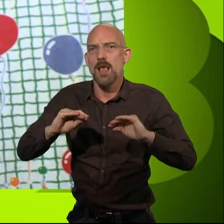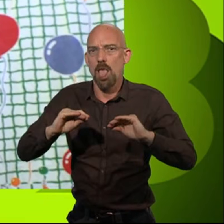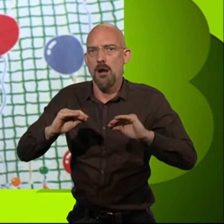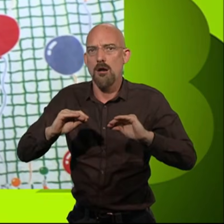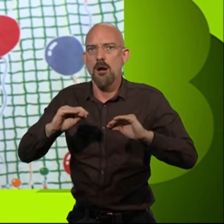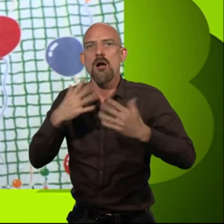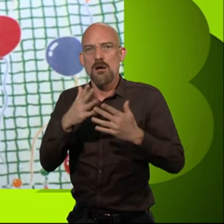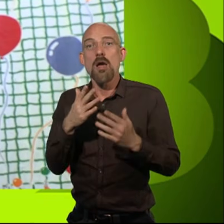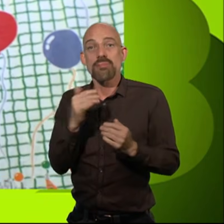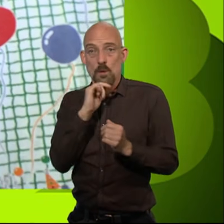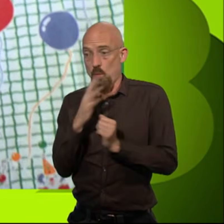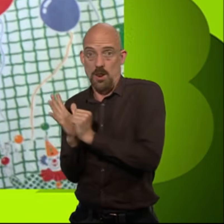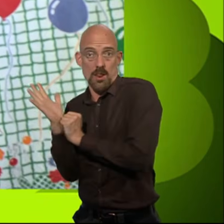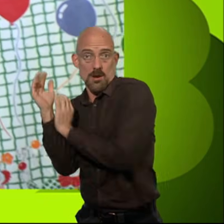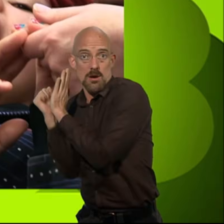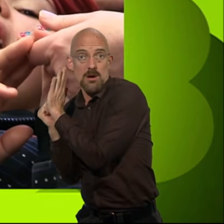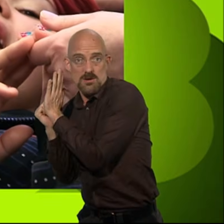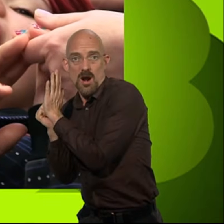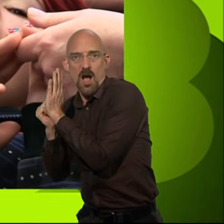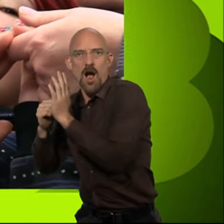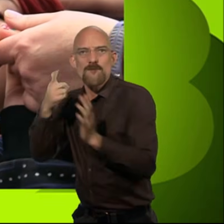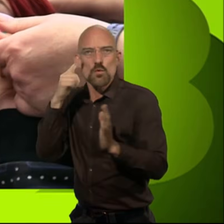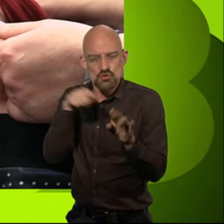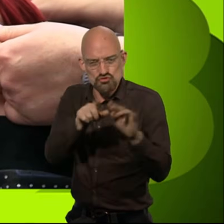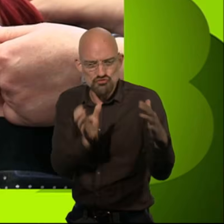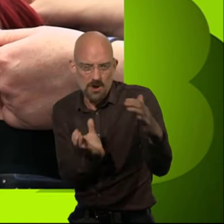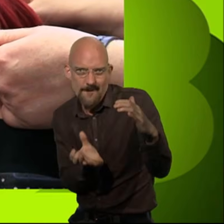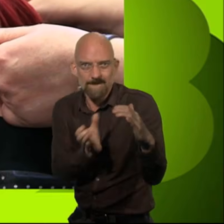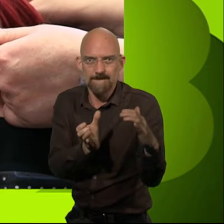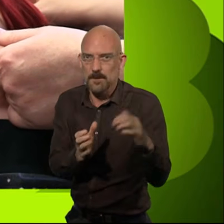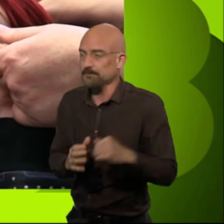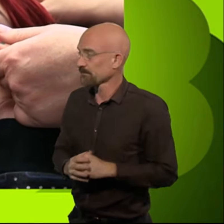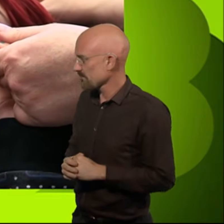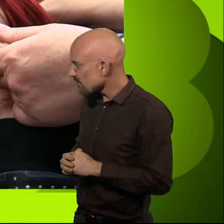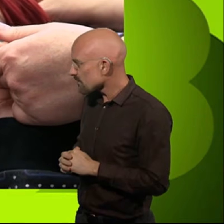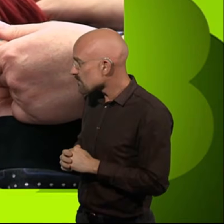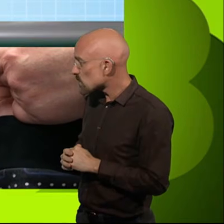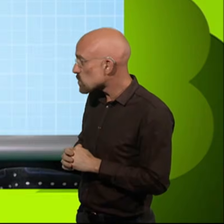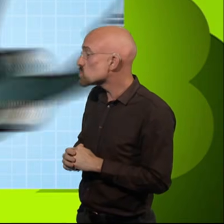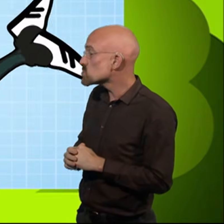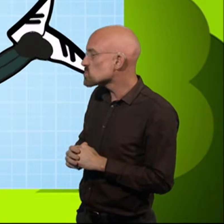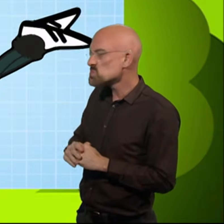see if I can get it back into place. okay. All right? So what's going on inside Rachel's jaw?